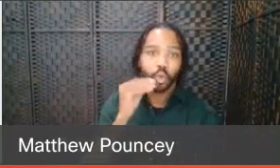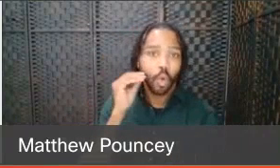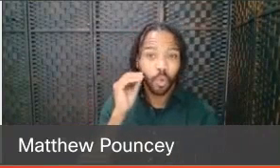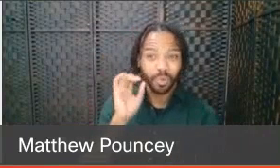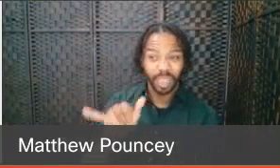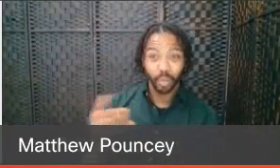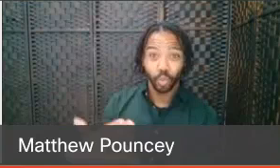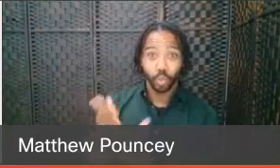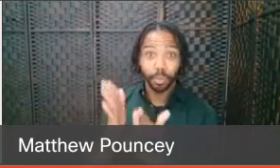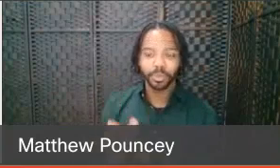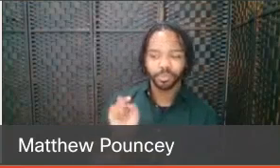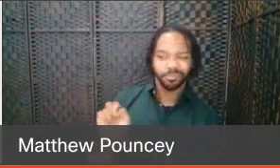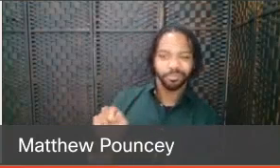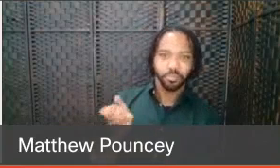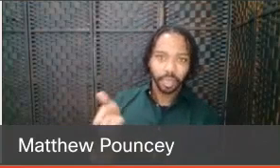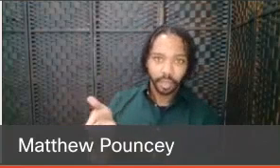this week was,